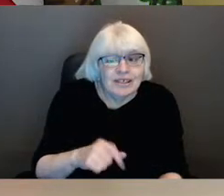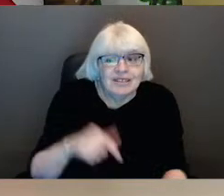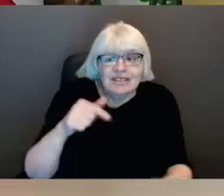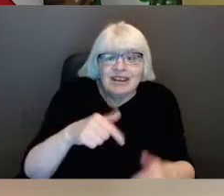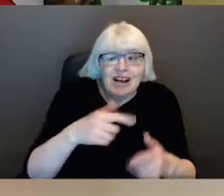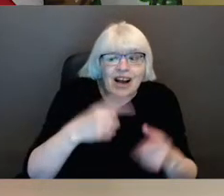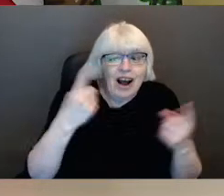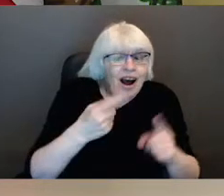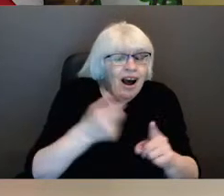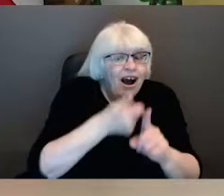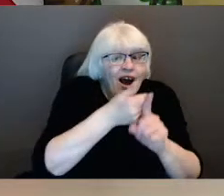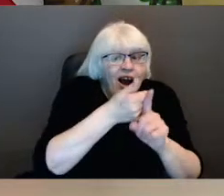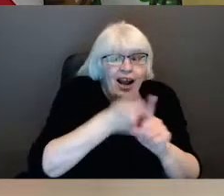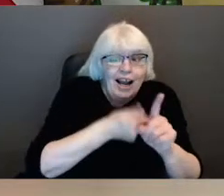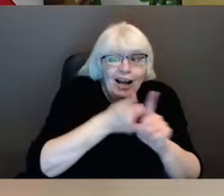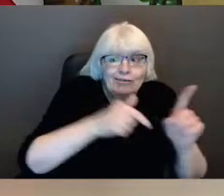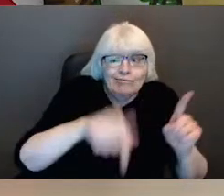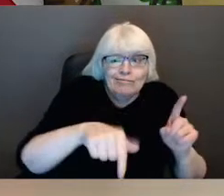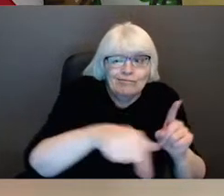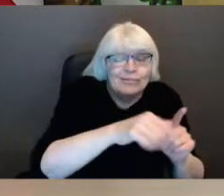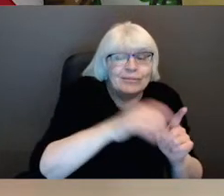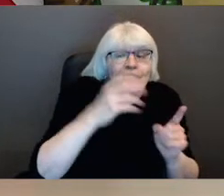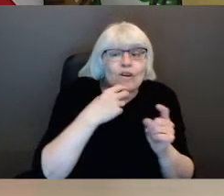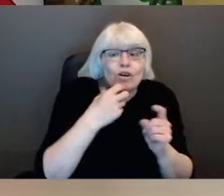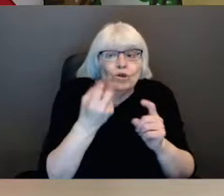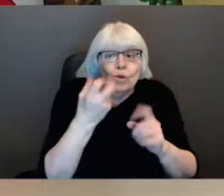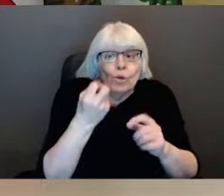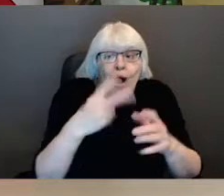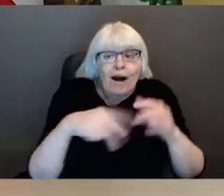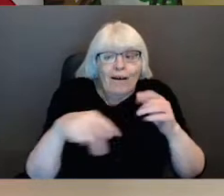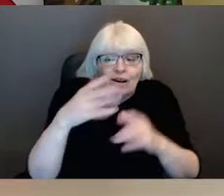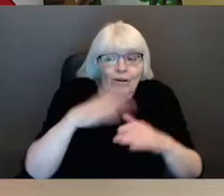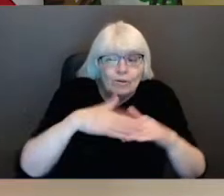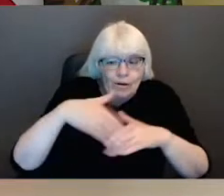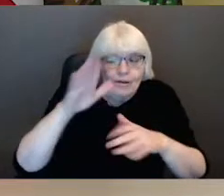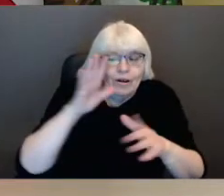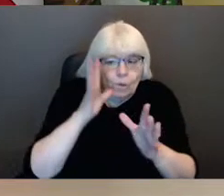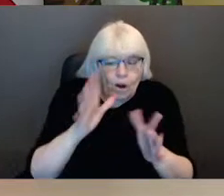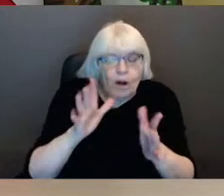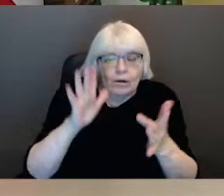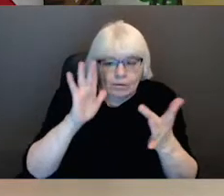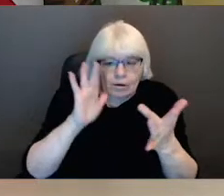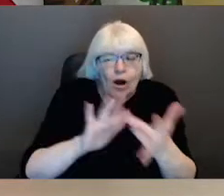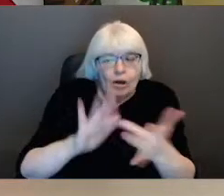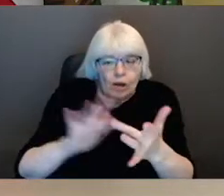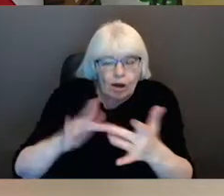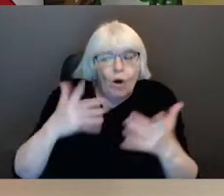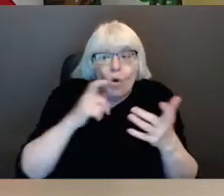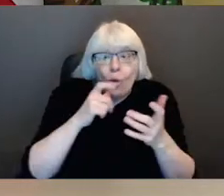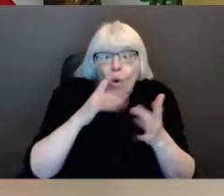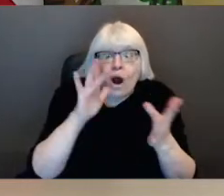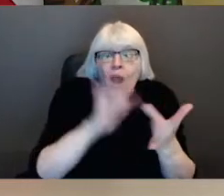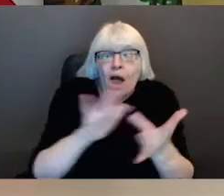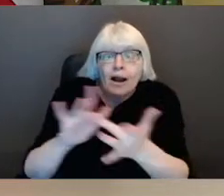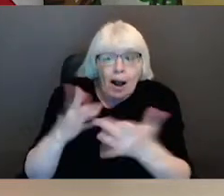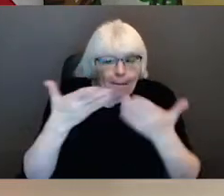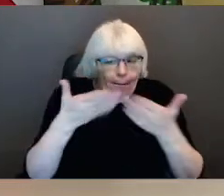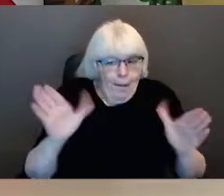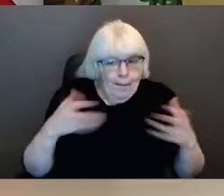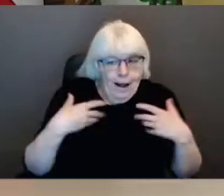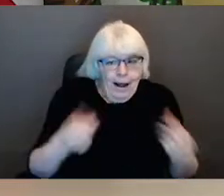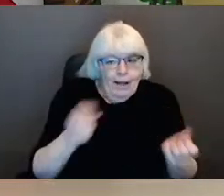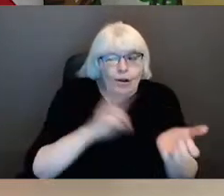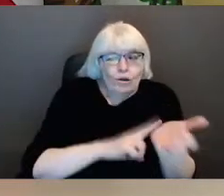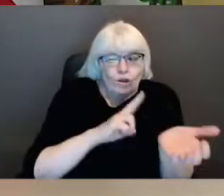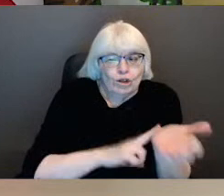get a call from public health nursing. And if they have information that with their consent,